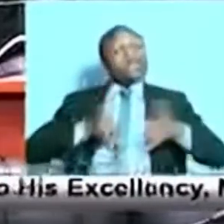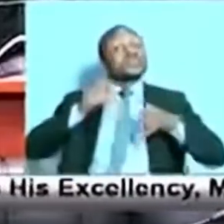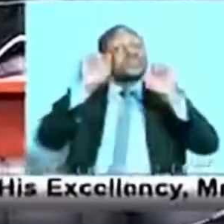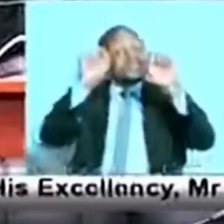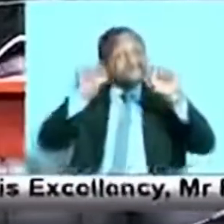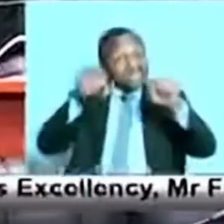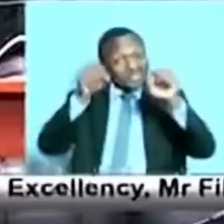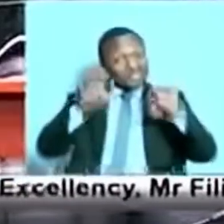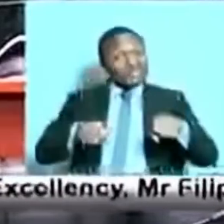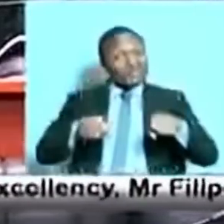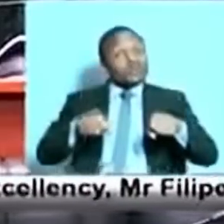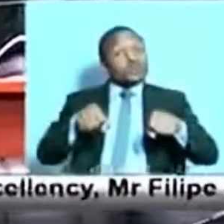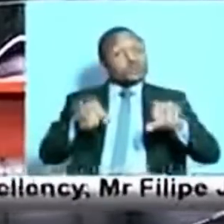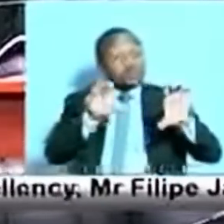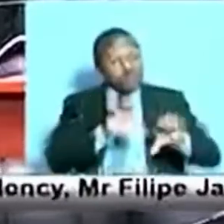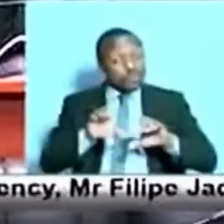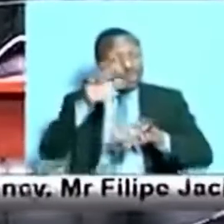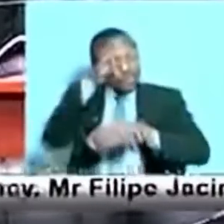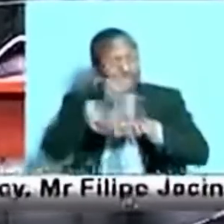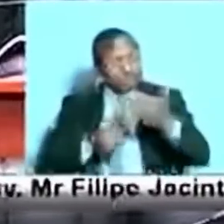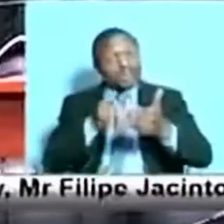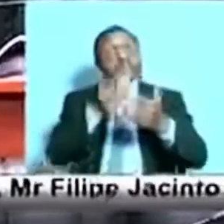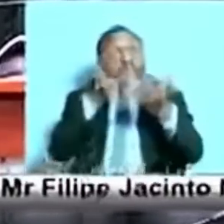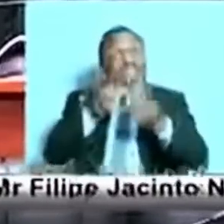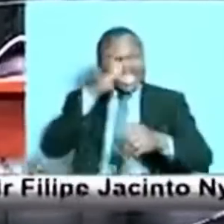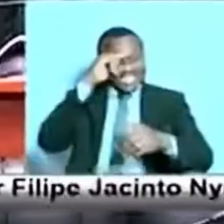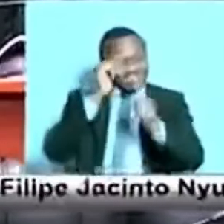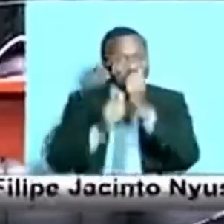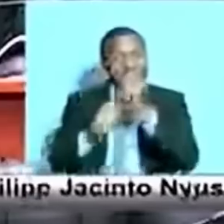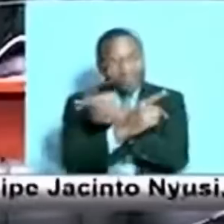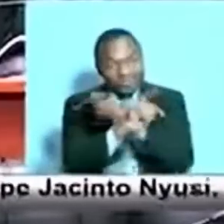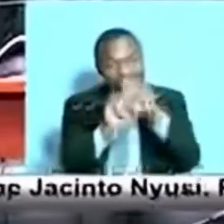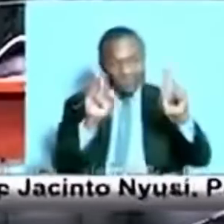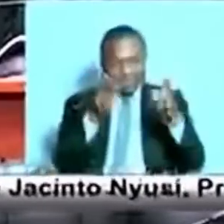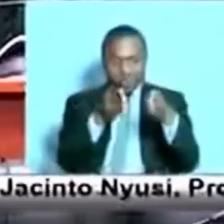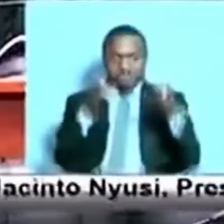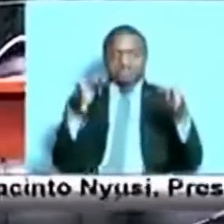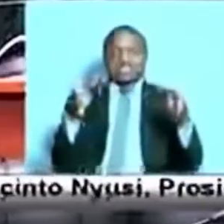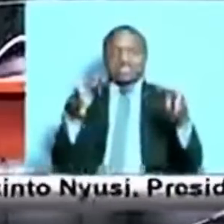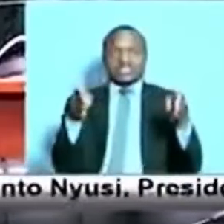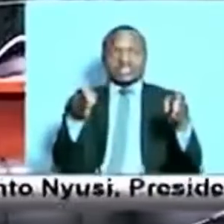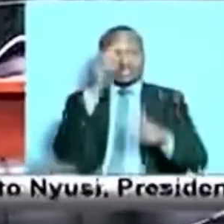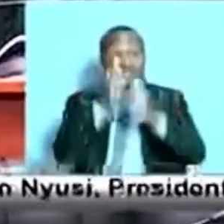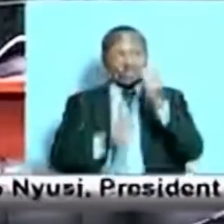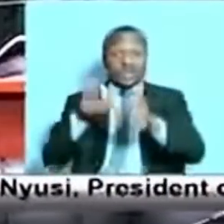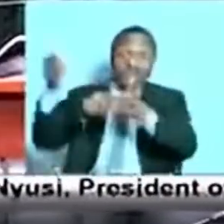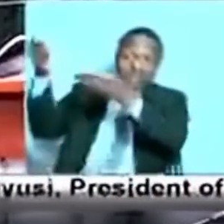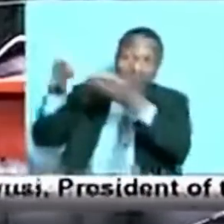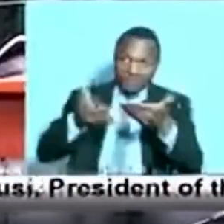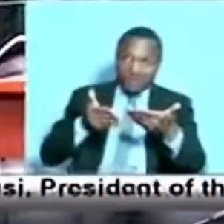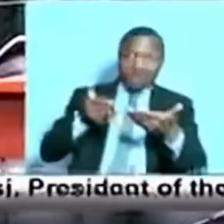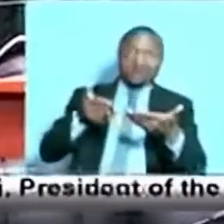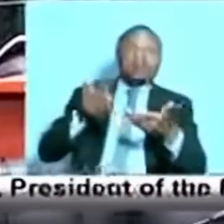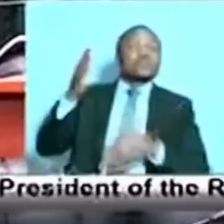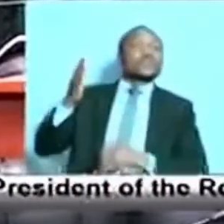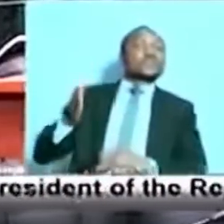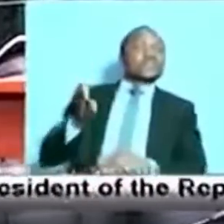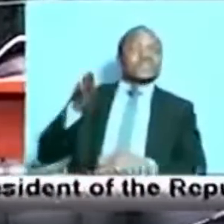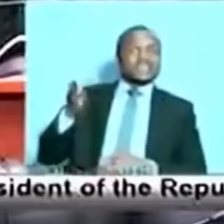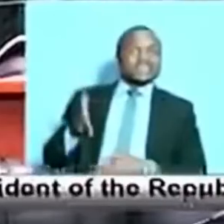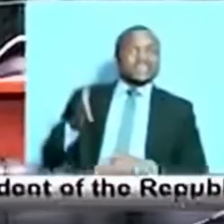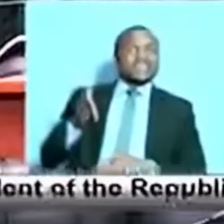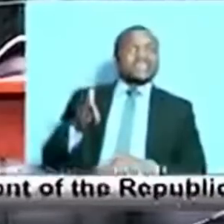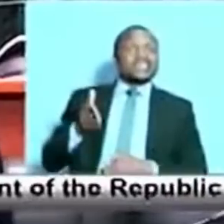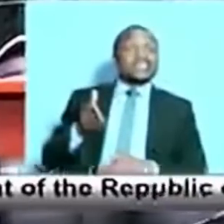to do whatever you want because of the democratic space that has been brought by UPND. And that